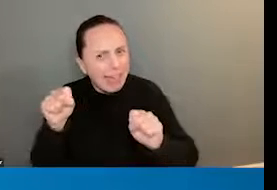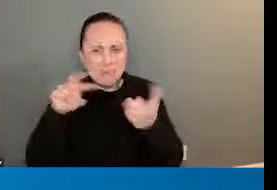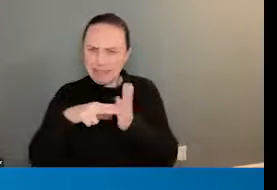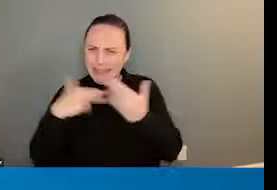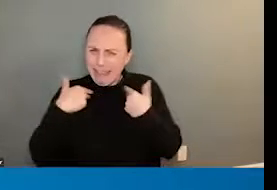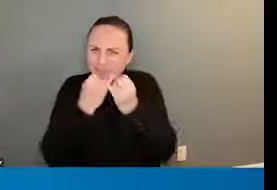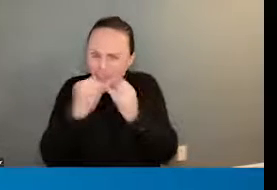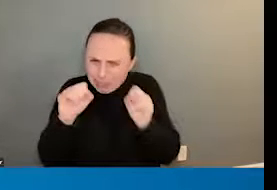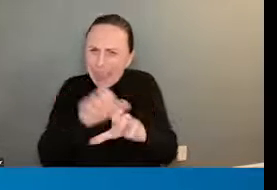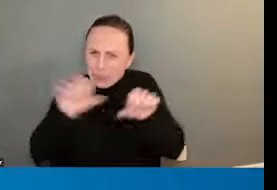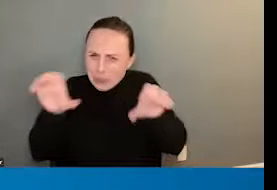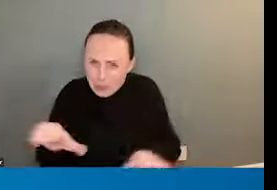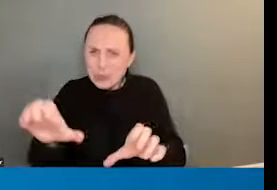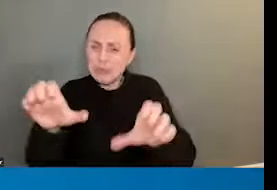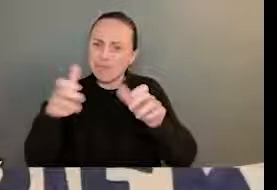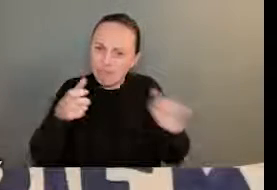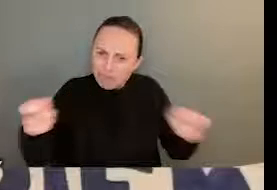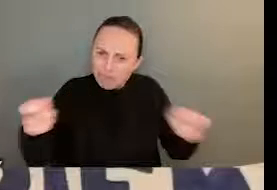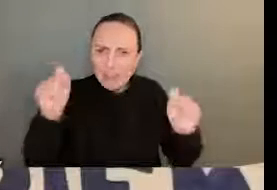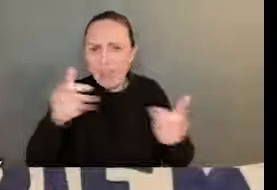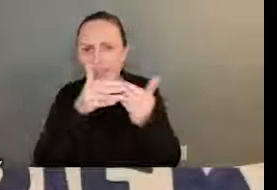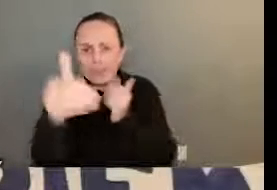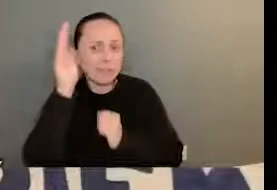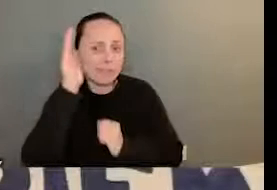sovereignty over our own futures.